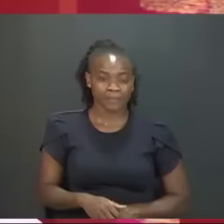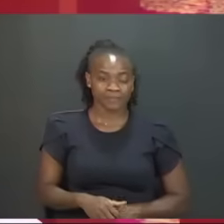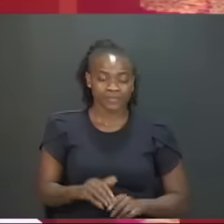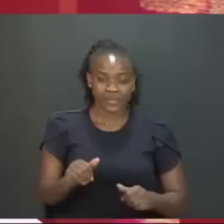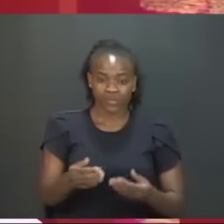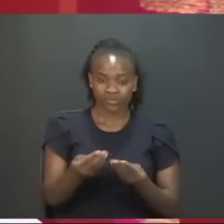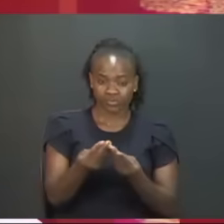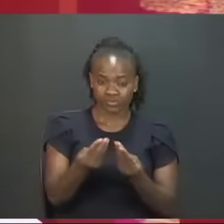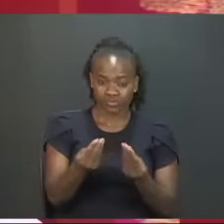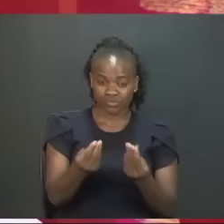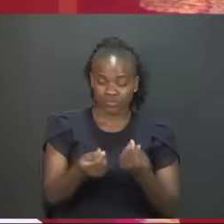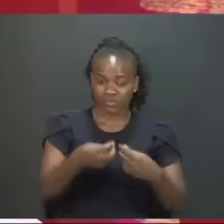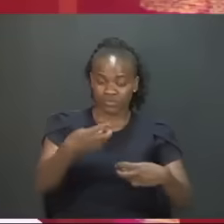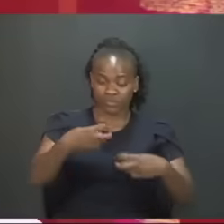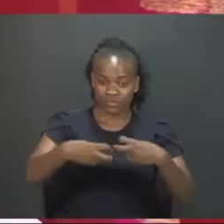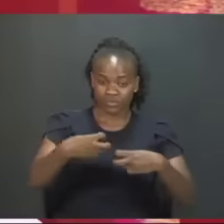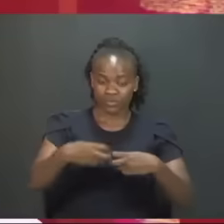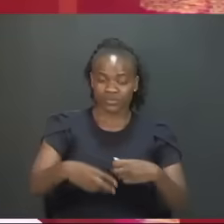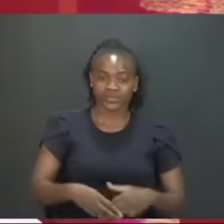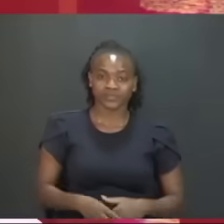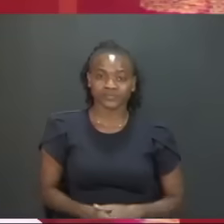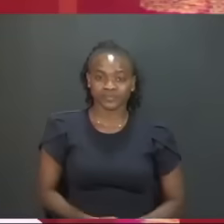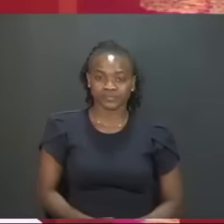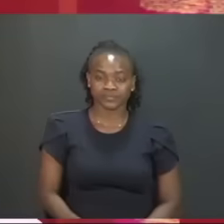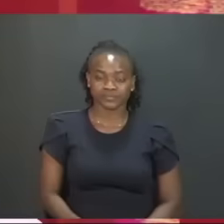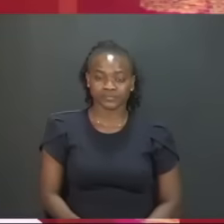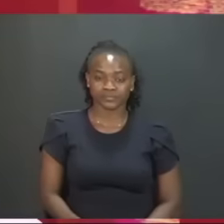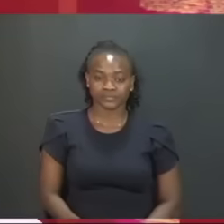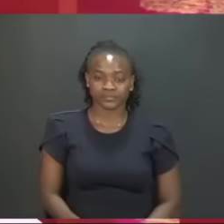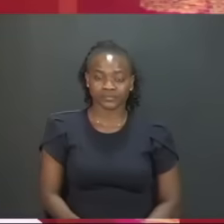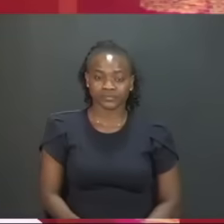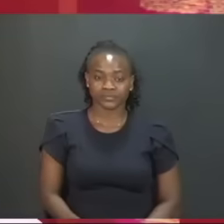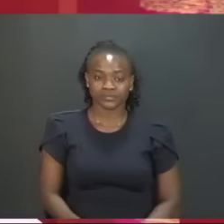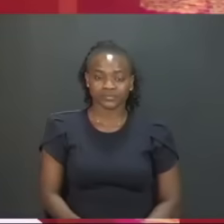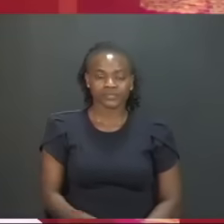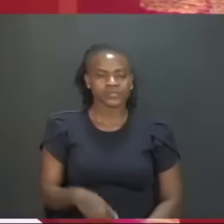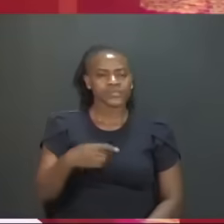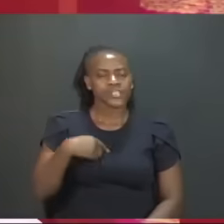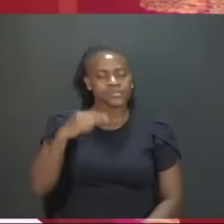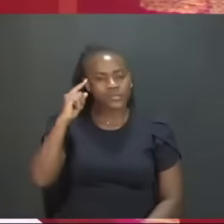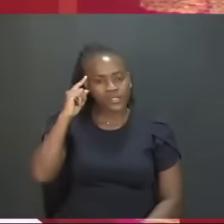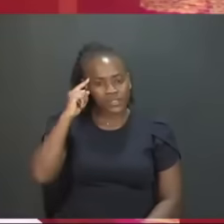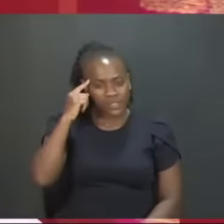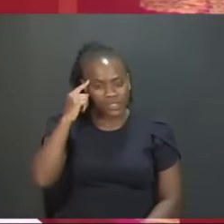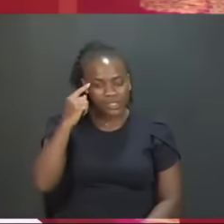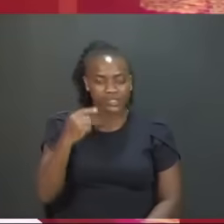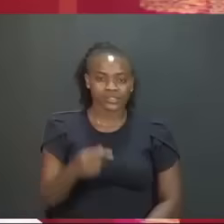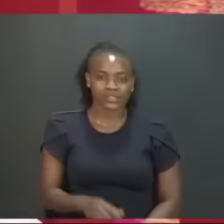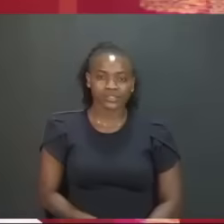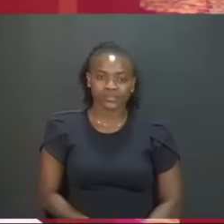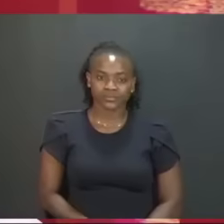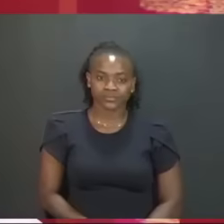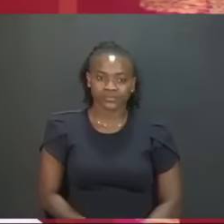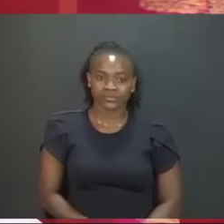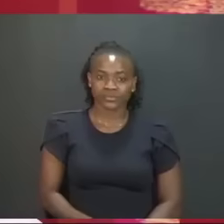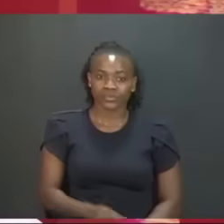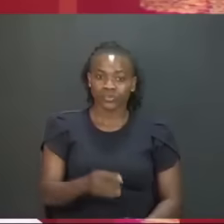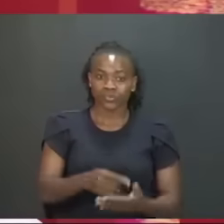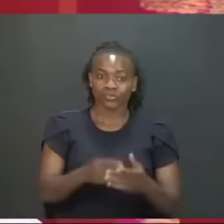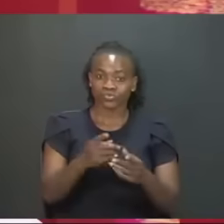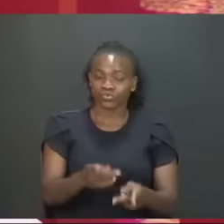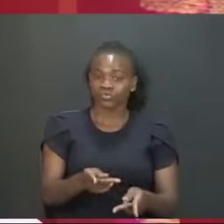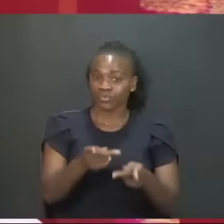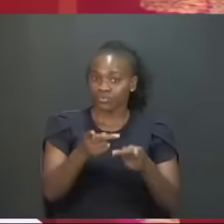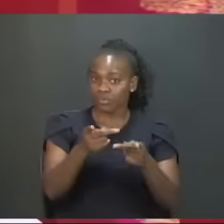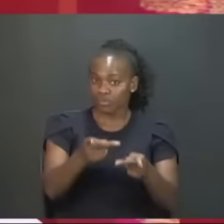address that problem. In the interim, I think we will take on board your proposal for